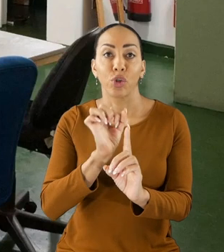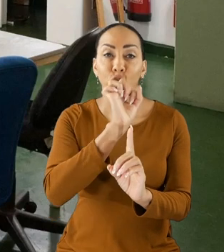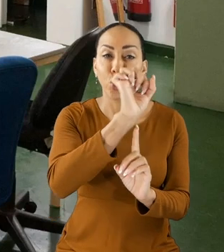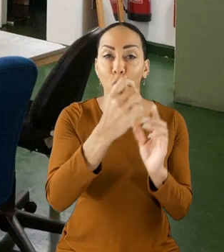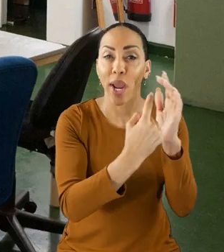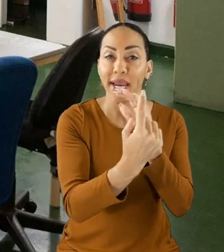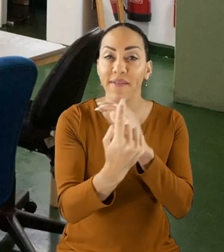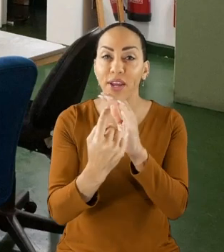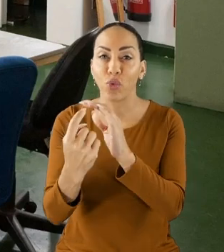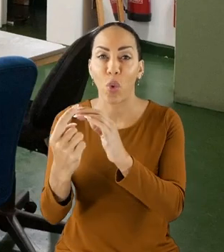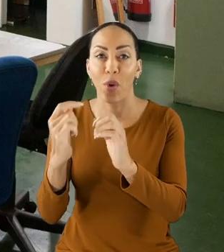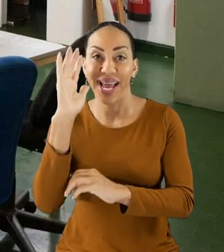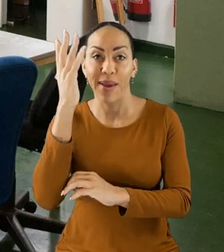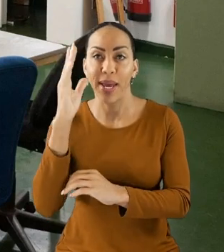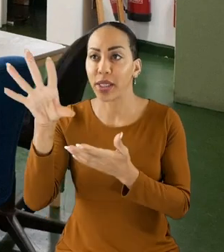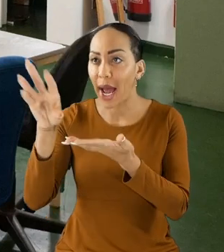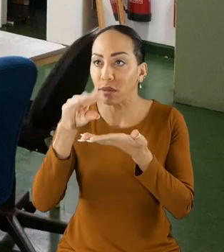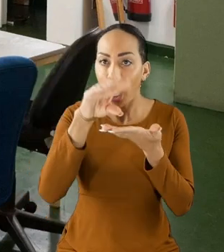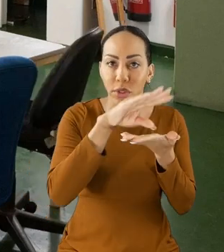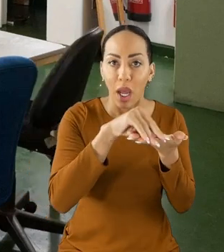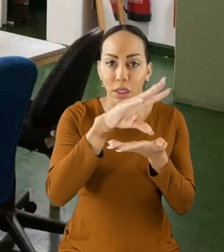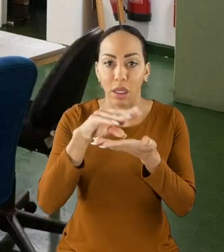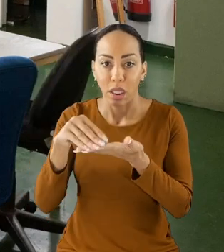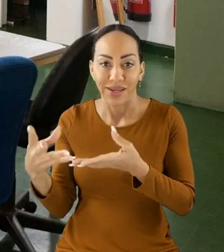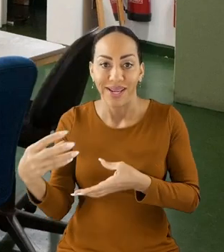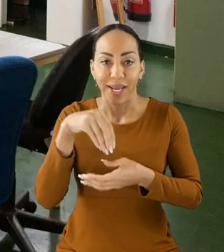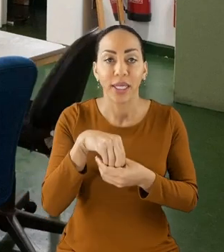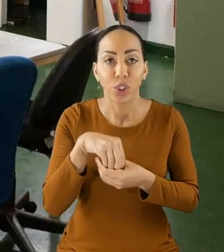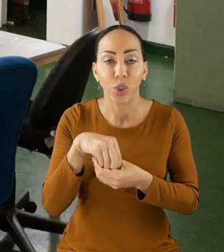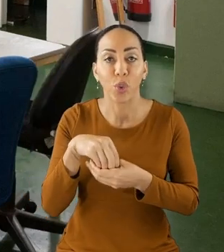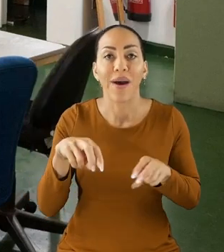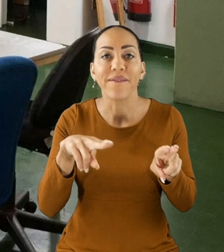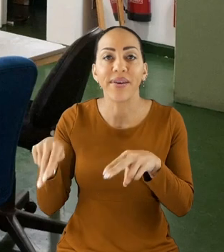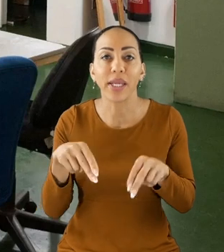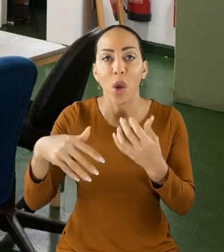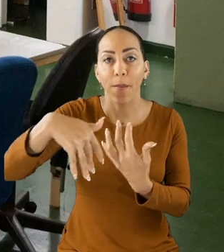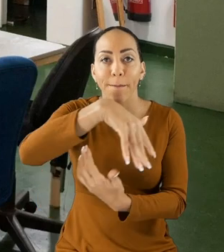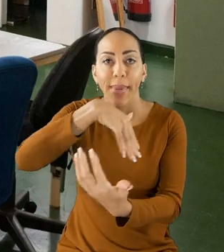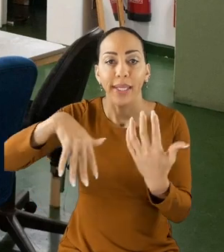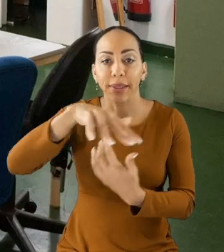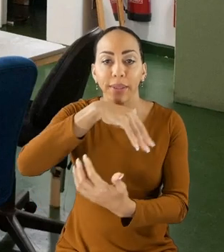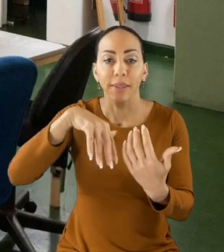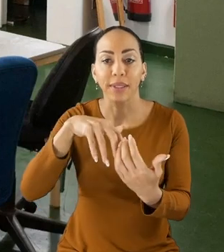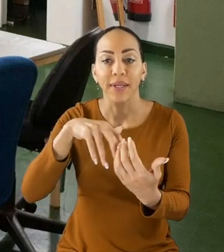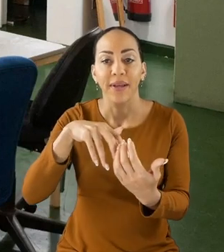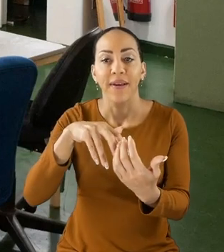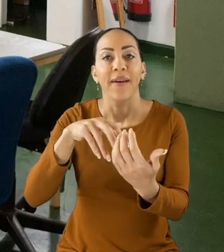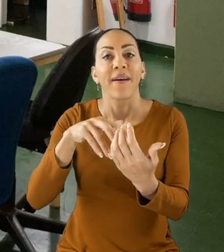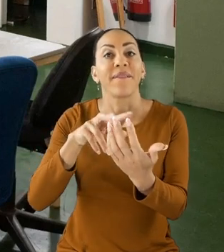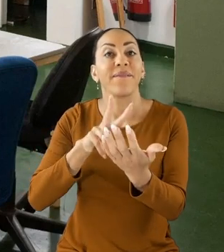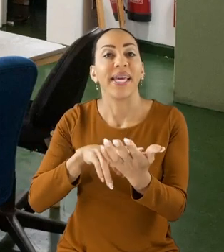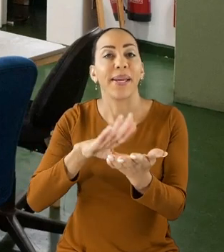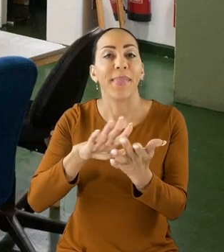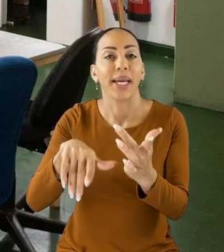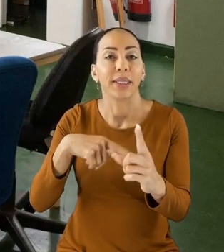of your individual streams out of Teams, your full video image, and bring it into the video mix here